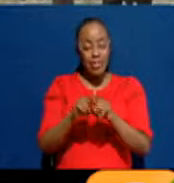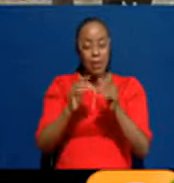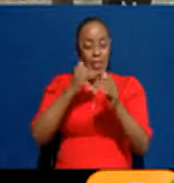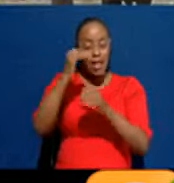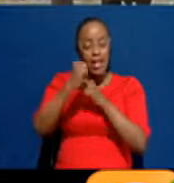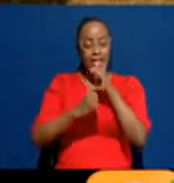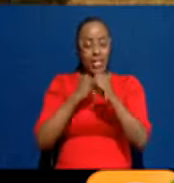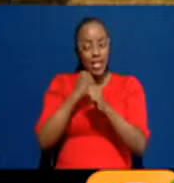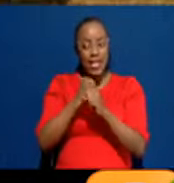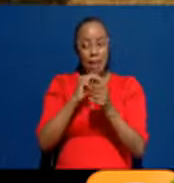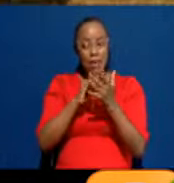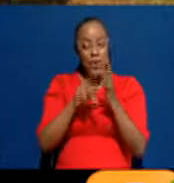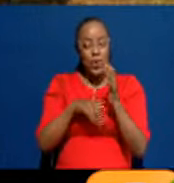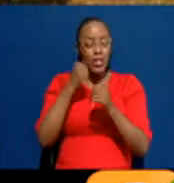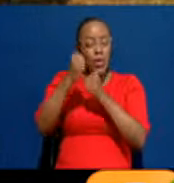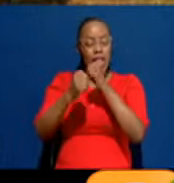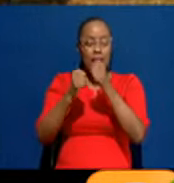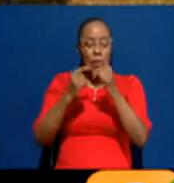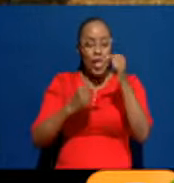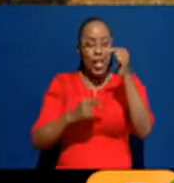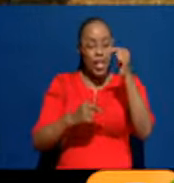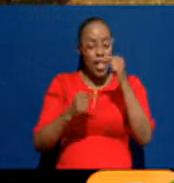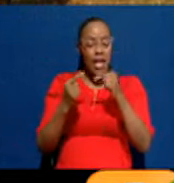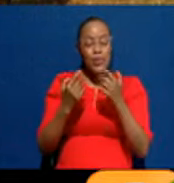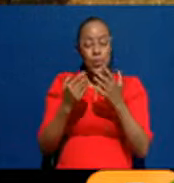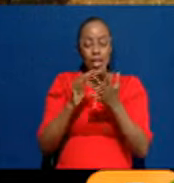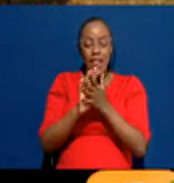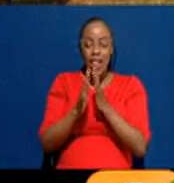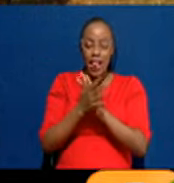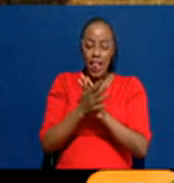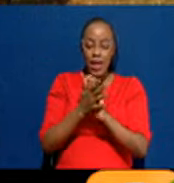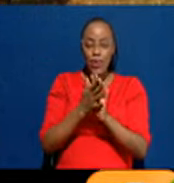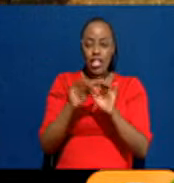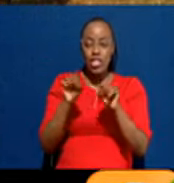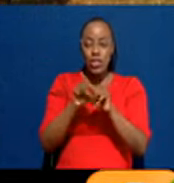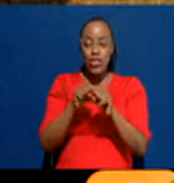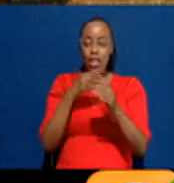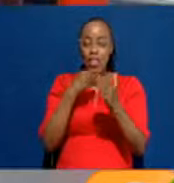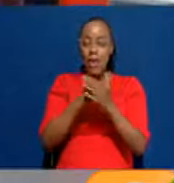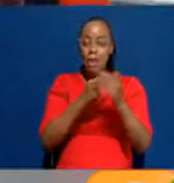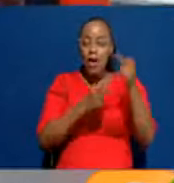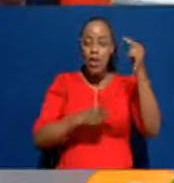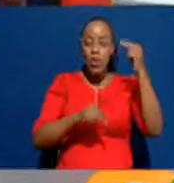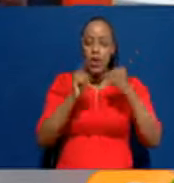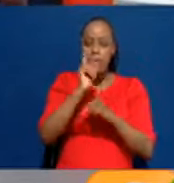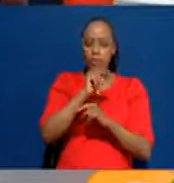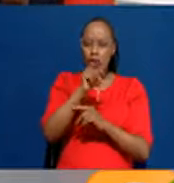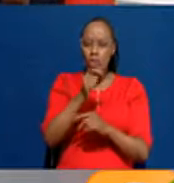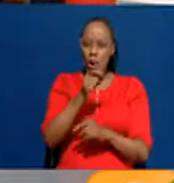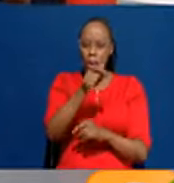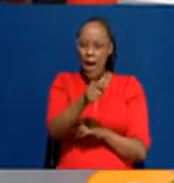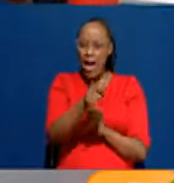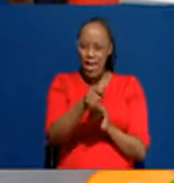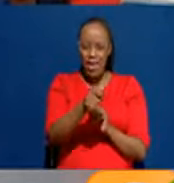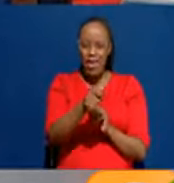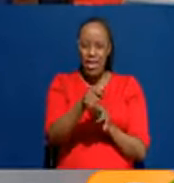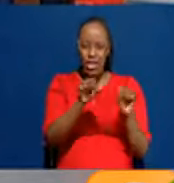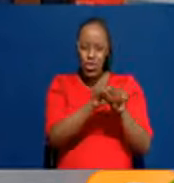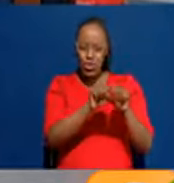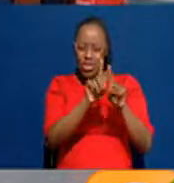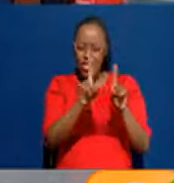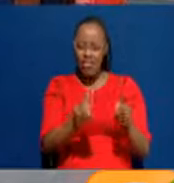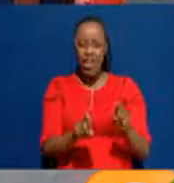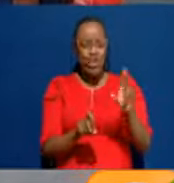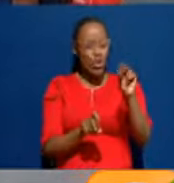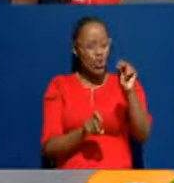course. So I won without shoes. Punta Umbria. Yeah. Yes. So with the money you won, did you buy a pair of shoes? No,